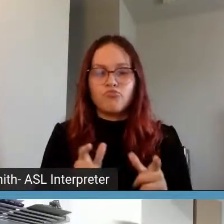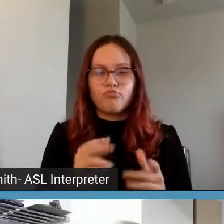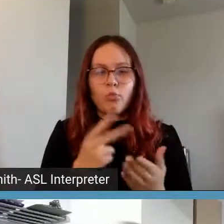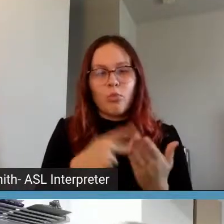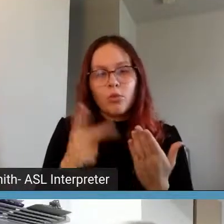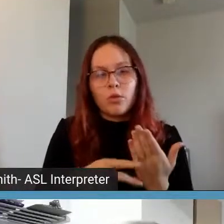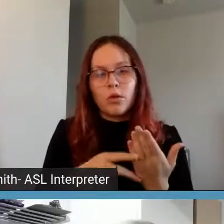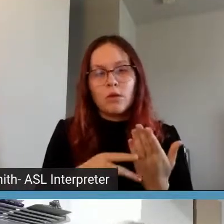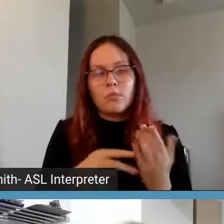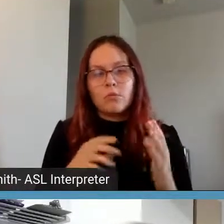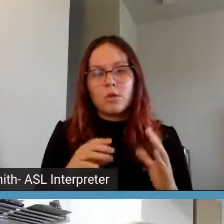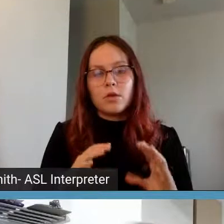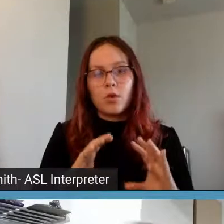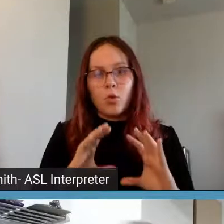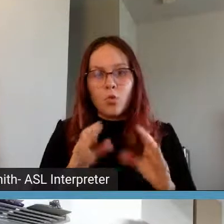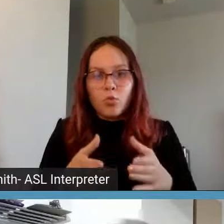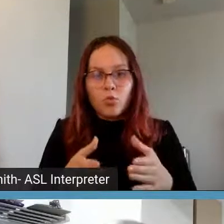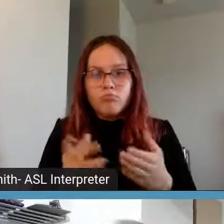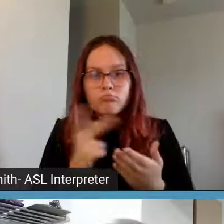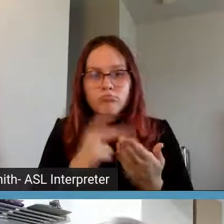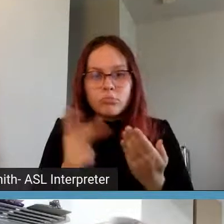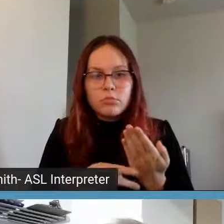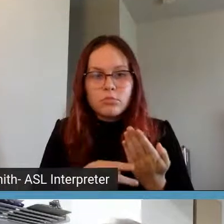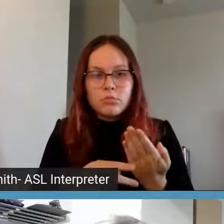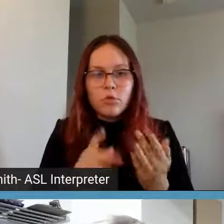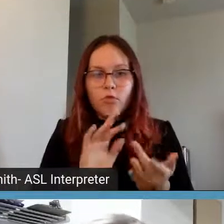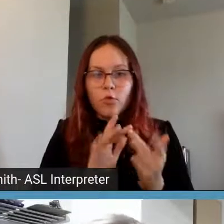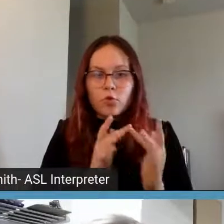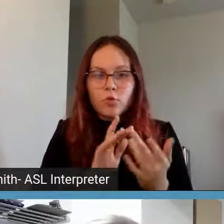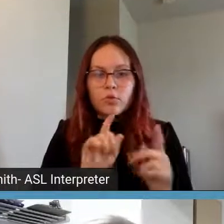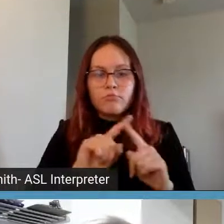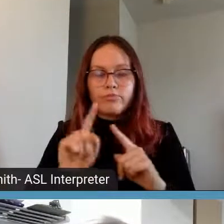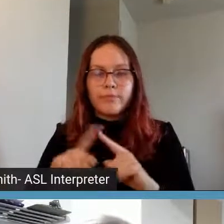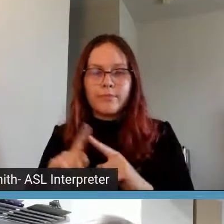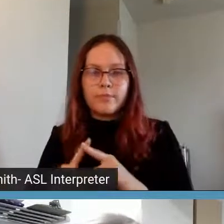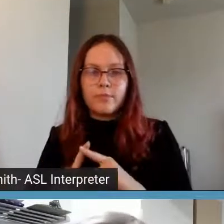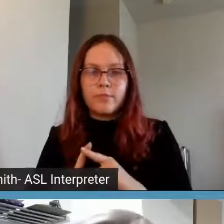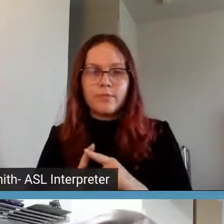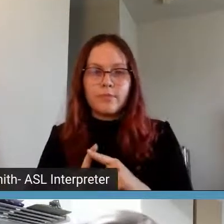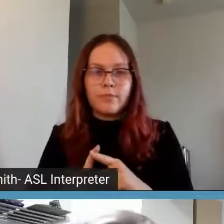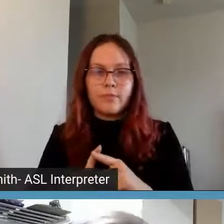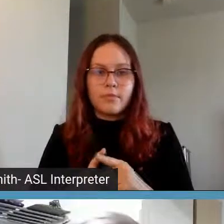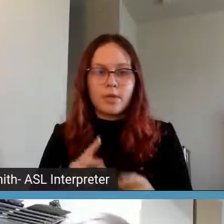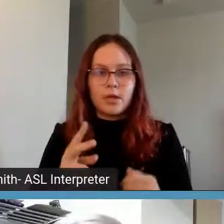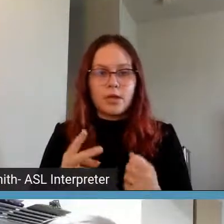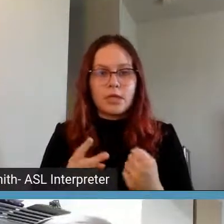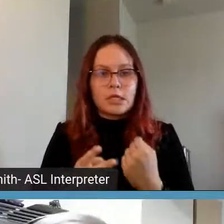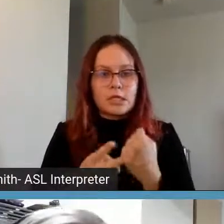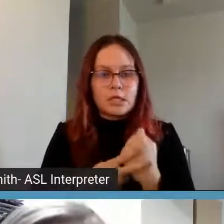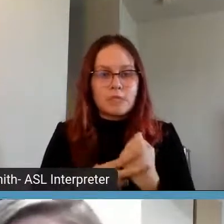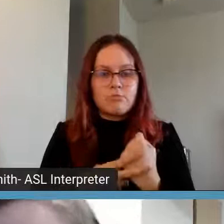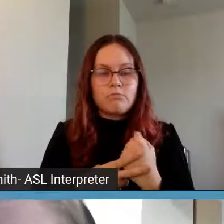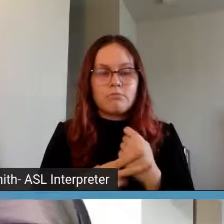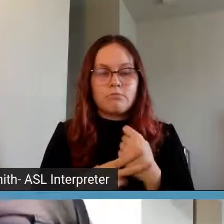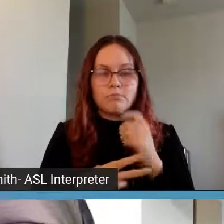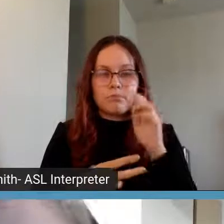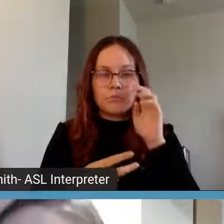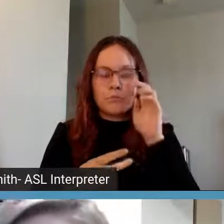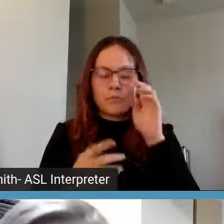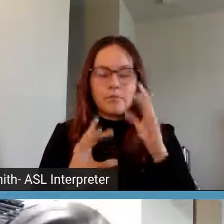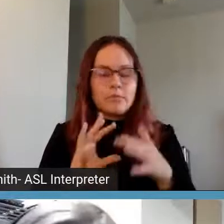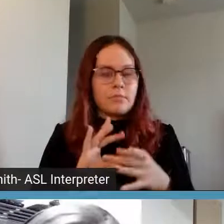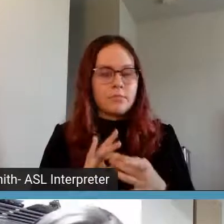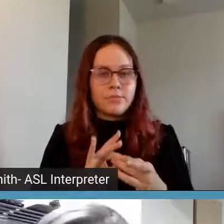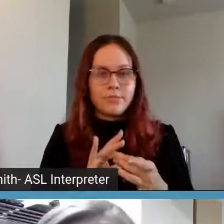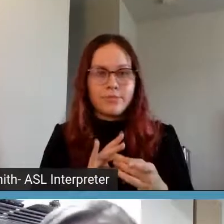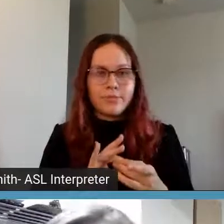programs, and, just continuing to sort of maintain both and seeing where that goes. So